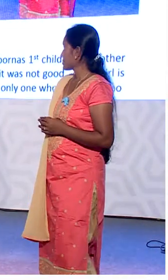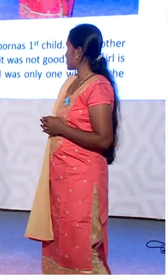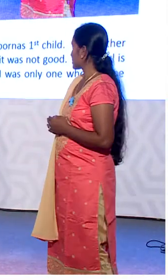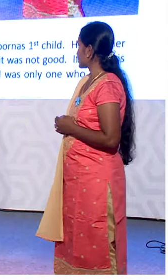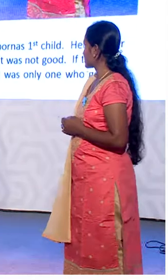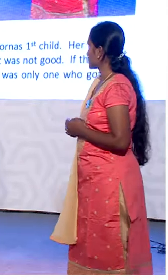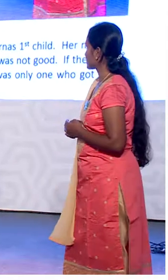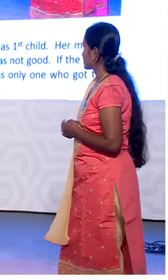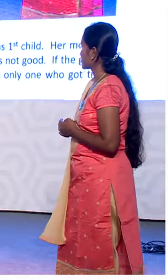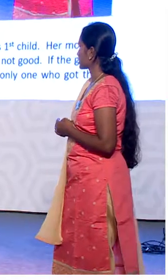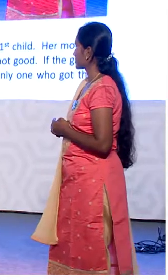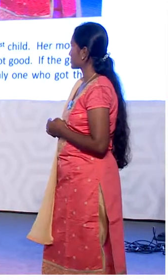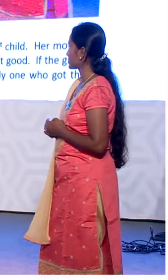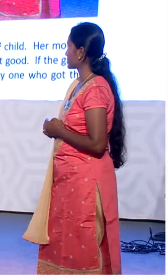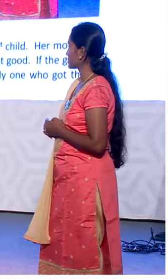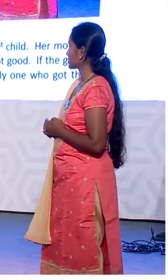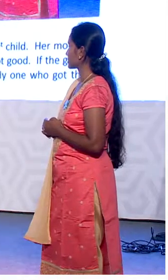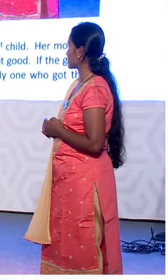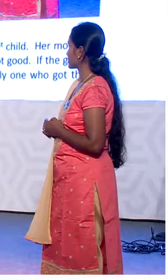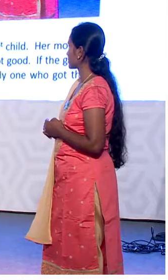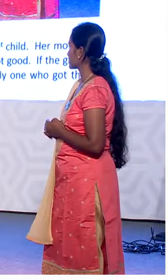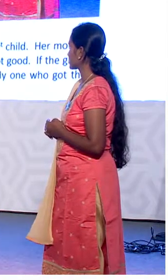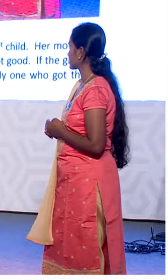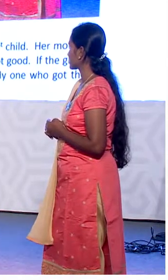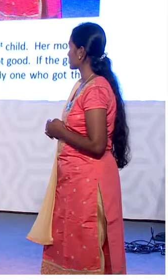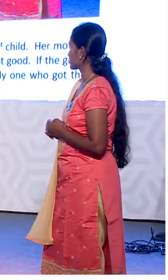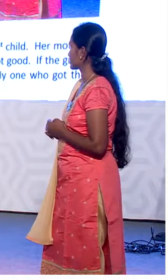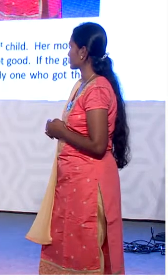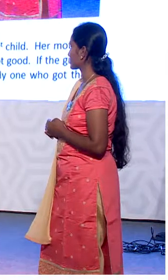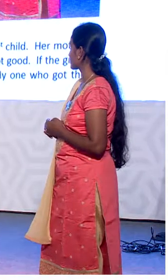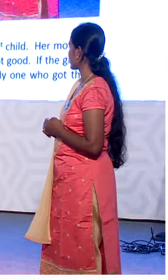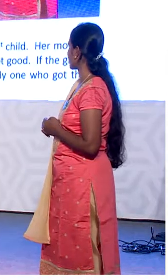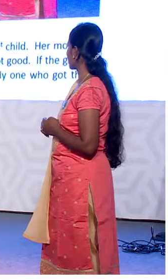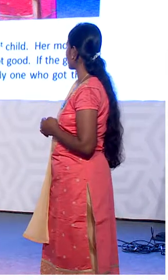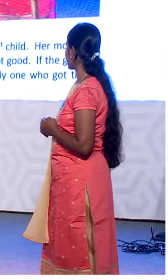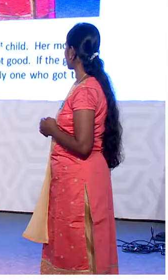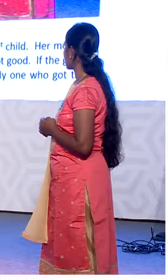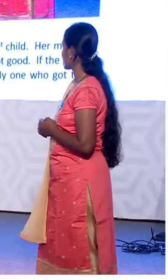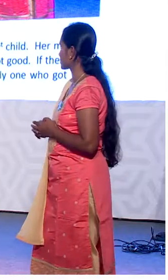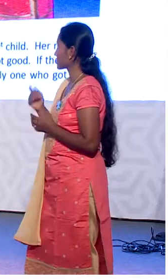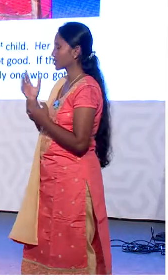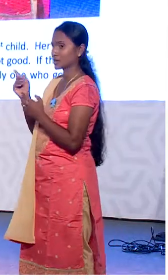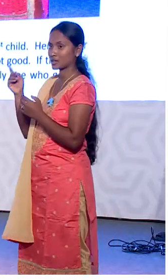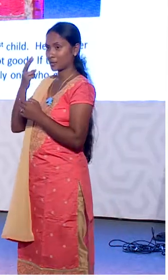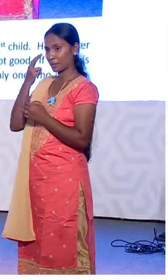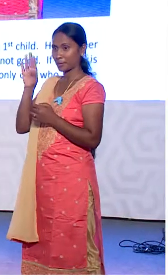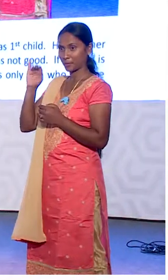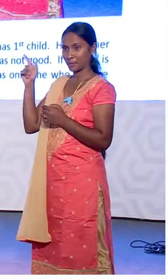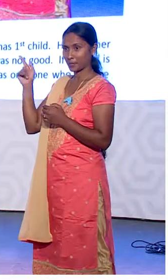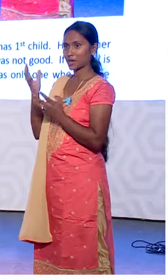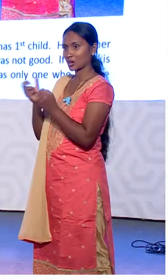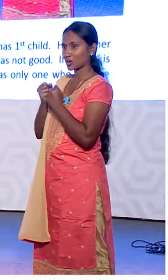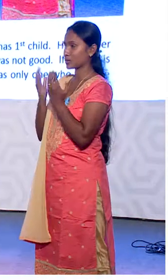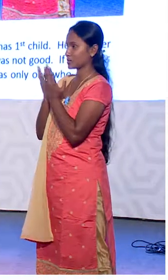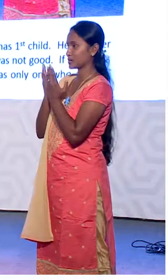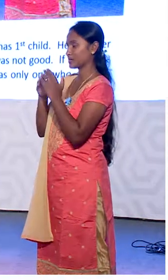And believe me or not, I have some Indian roots, which I got from that school. Because the director of our school was a